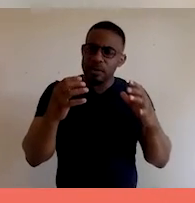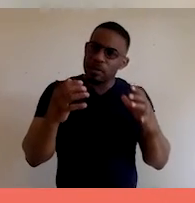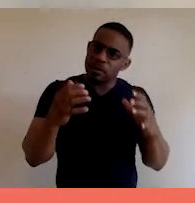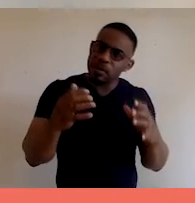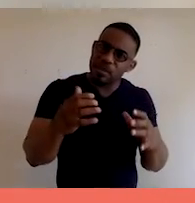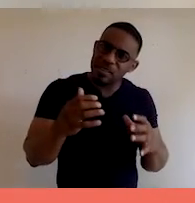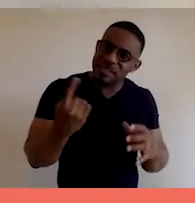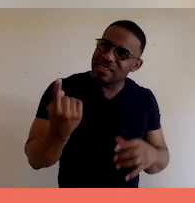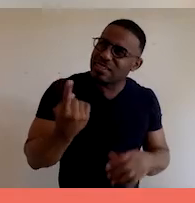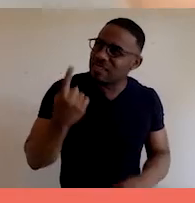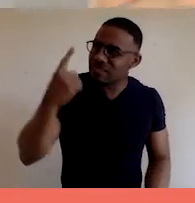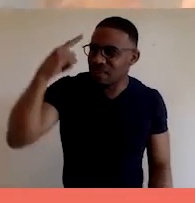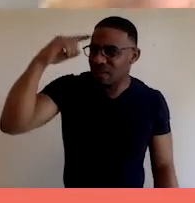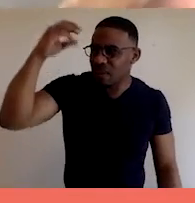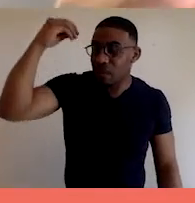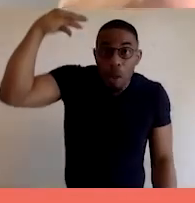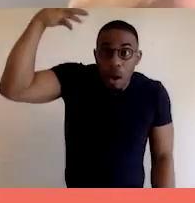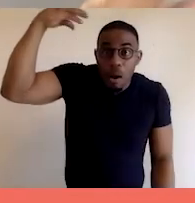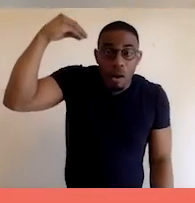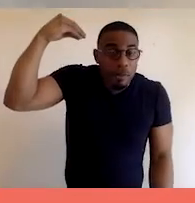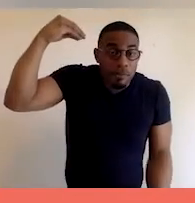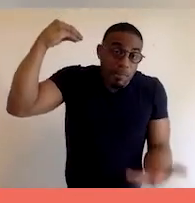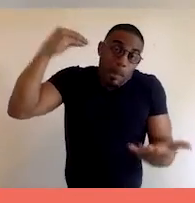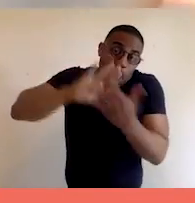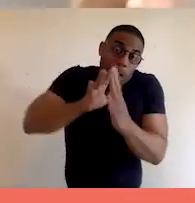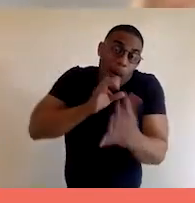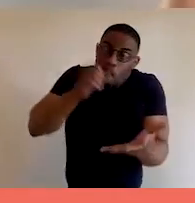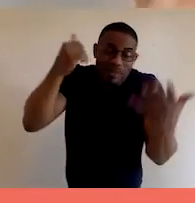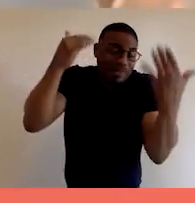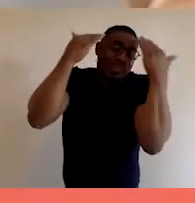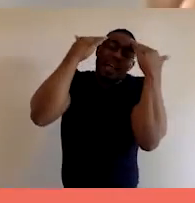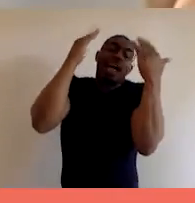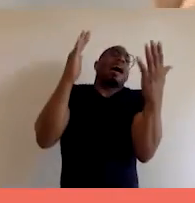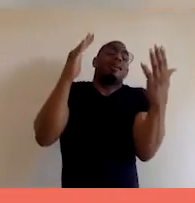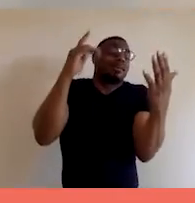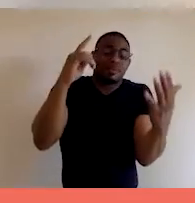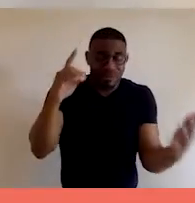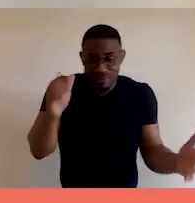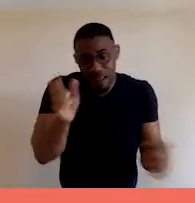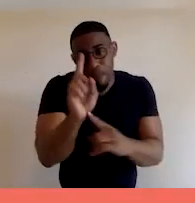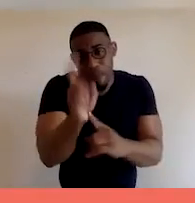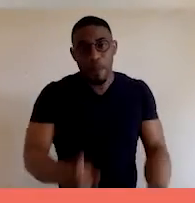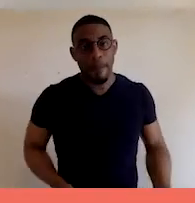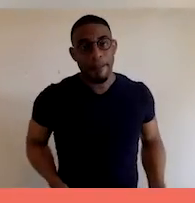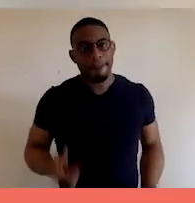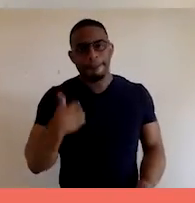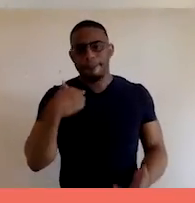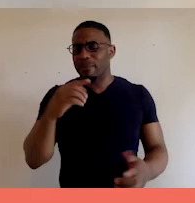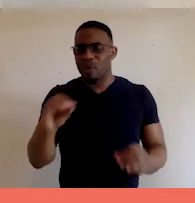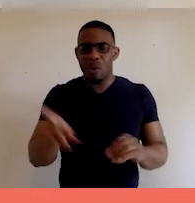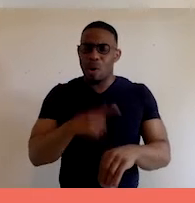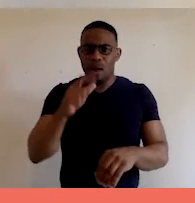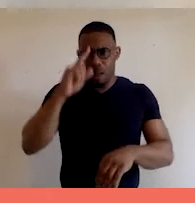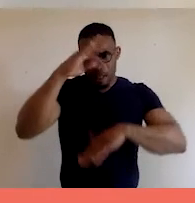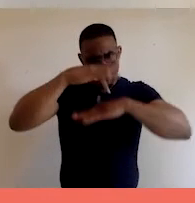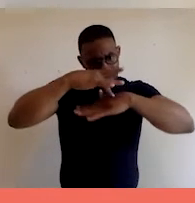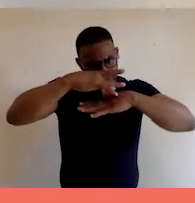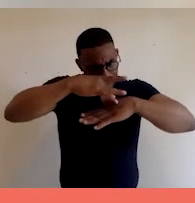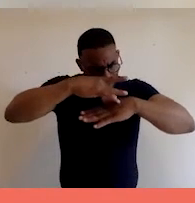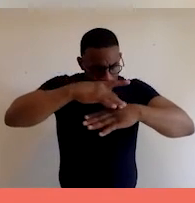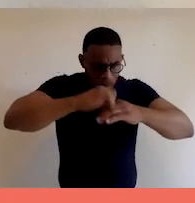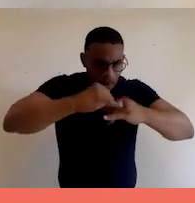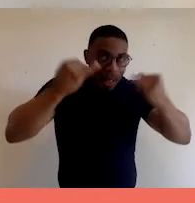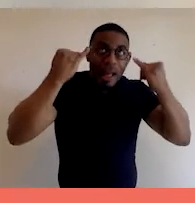And something clicked, and maybe it's getting older. I don't know. It's an epiphany moment. But I am no longer obsessed with